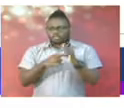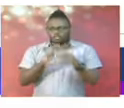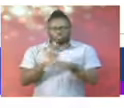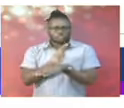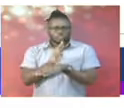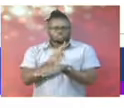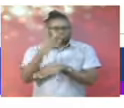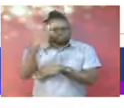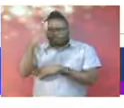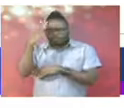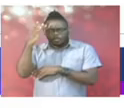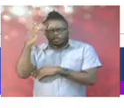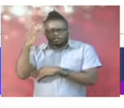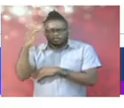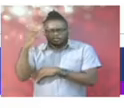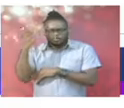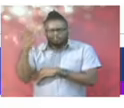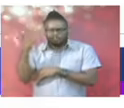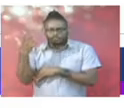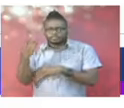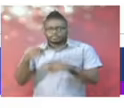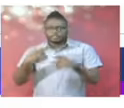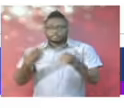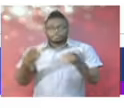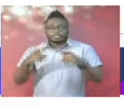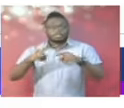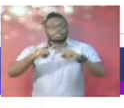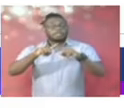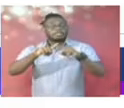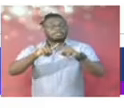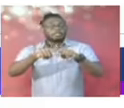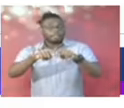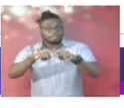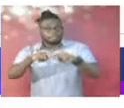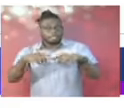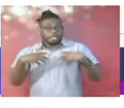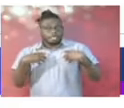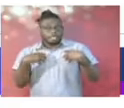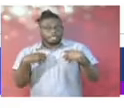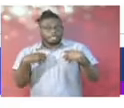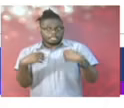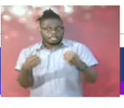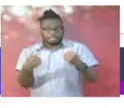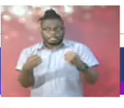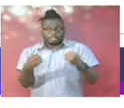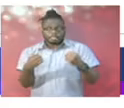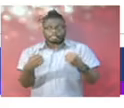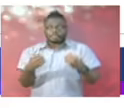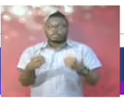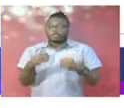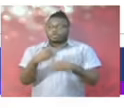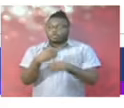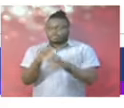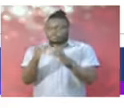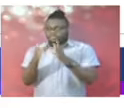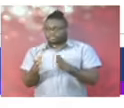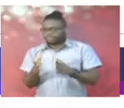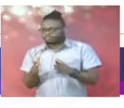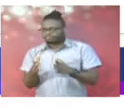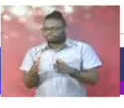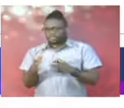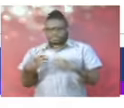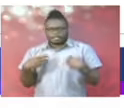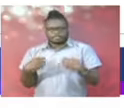so on are guided by health officials. So in this vein, I would like to ask, there have been